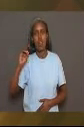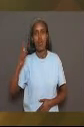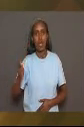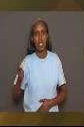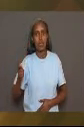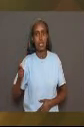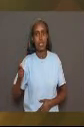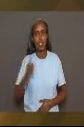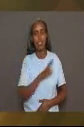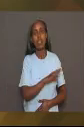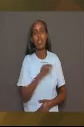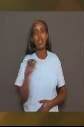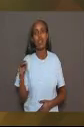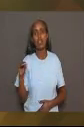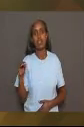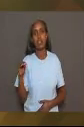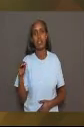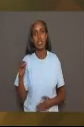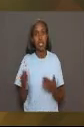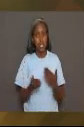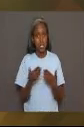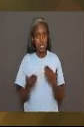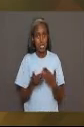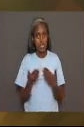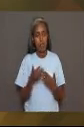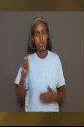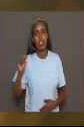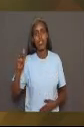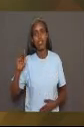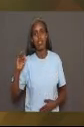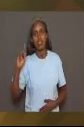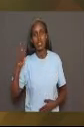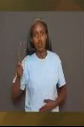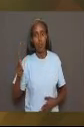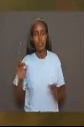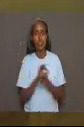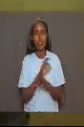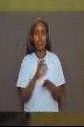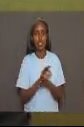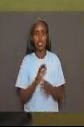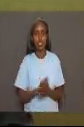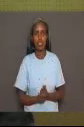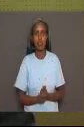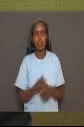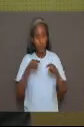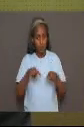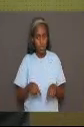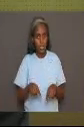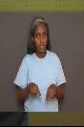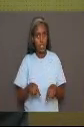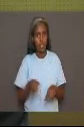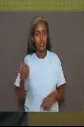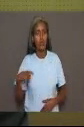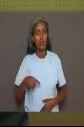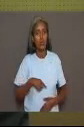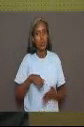logarithmic, and simple trigonometric functions. Today,